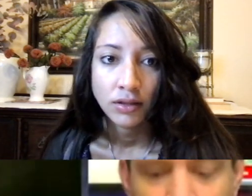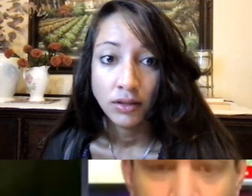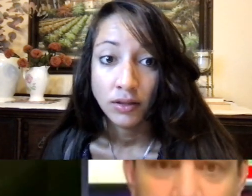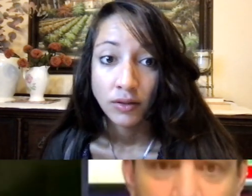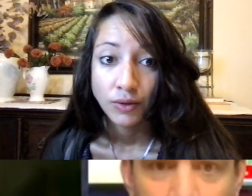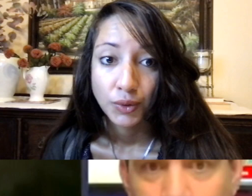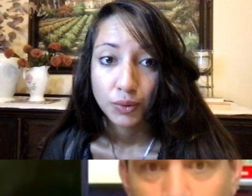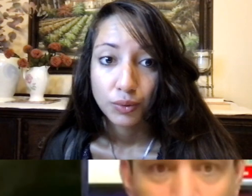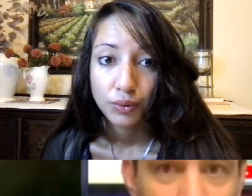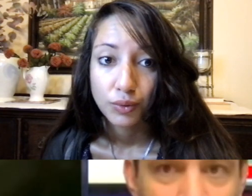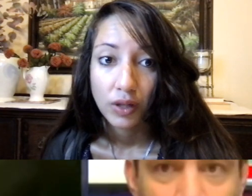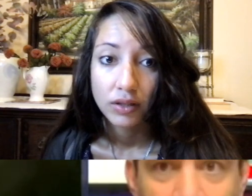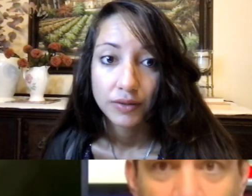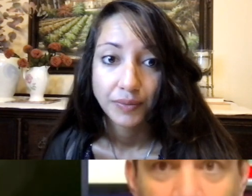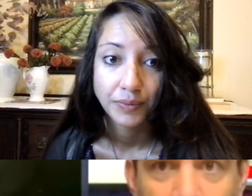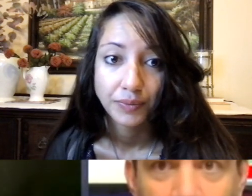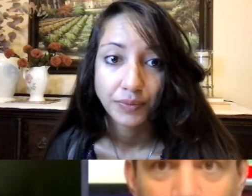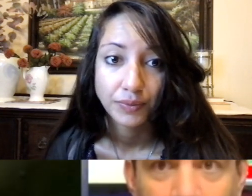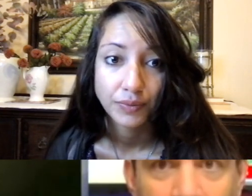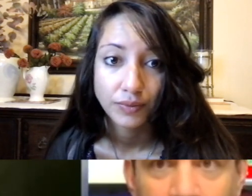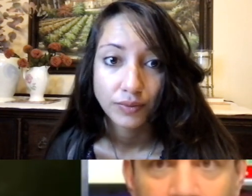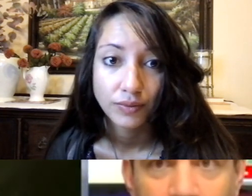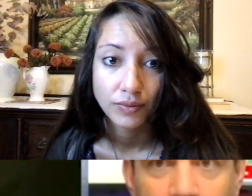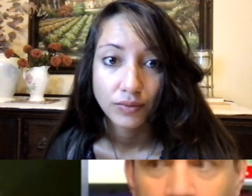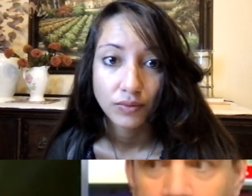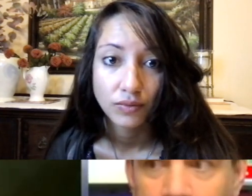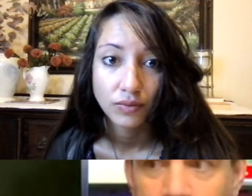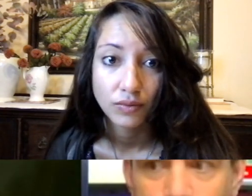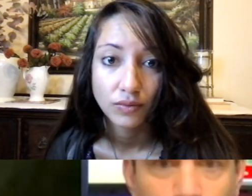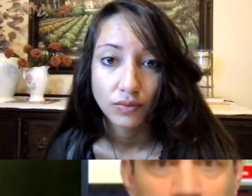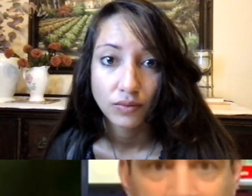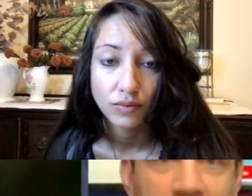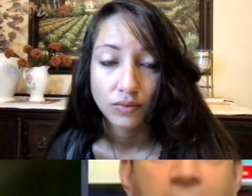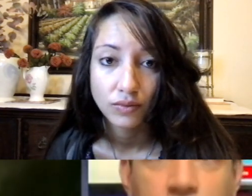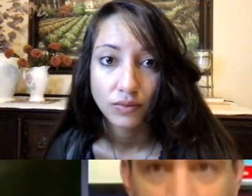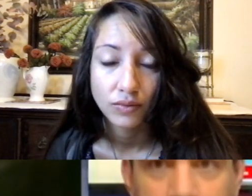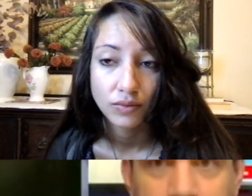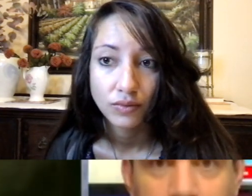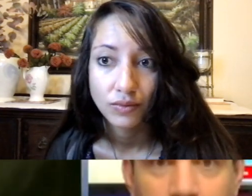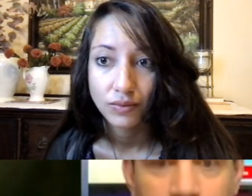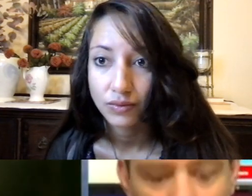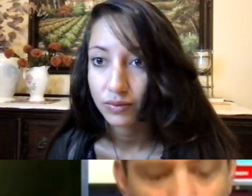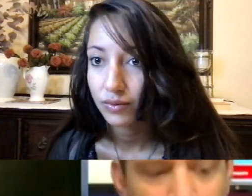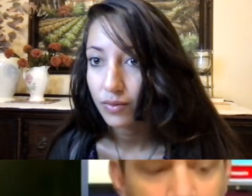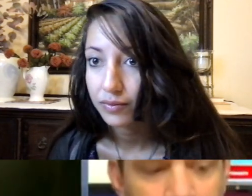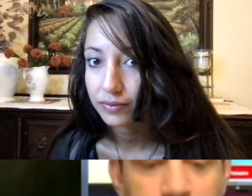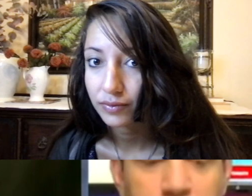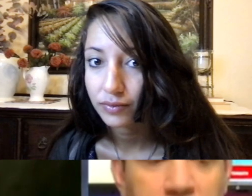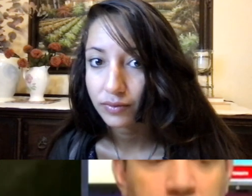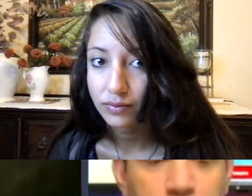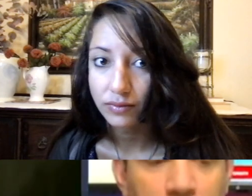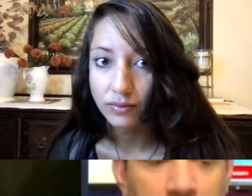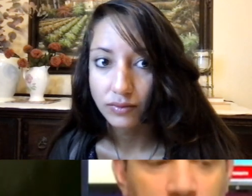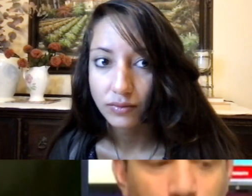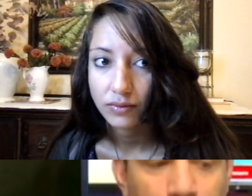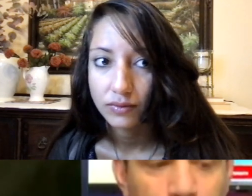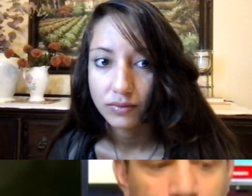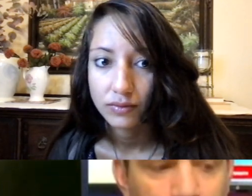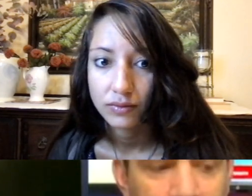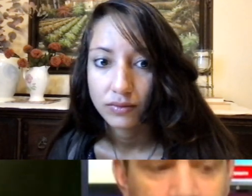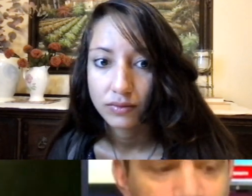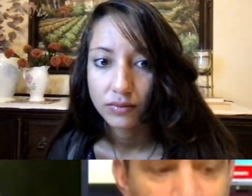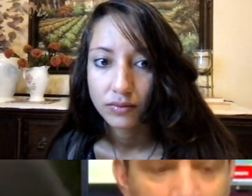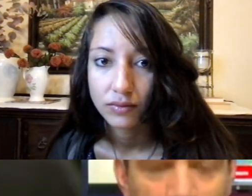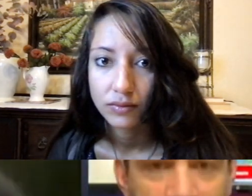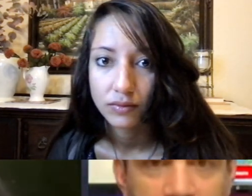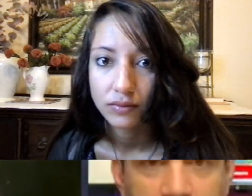mildew smell, the mold smell, even shortly after, from water just being, and the water was